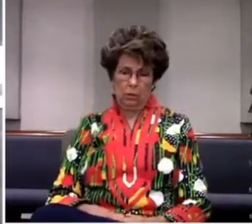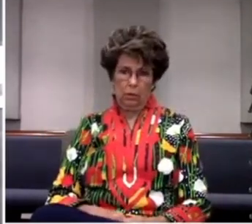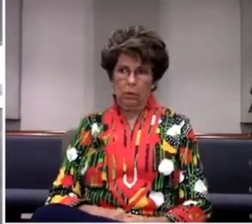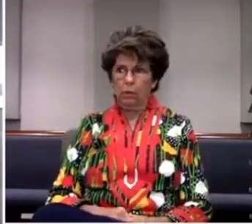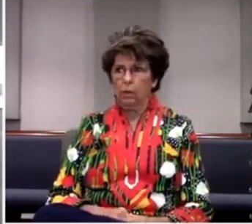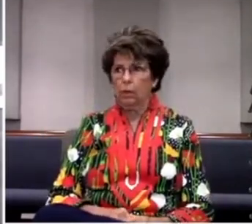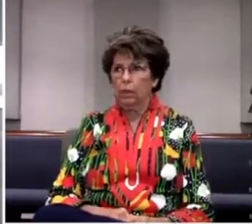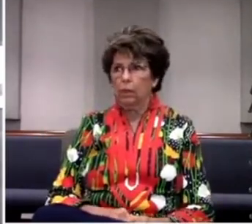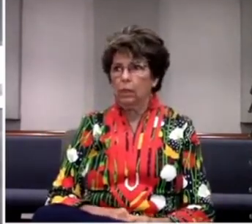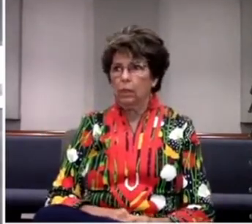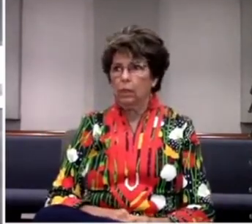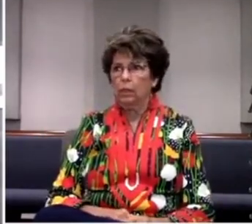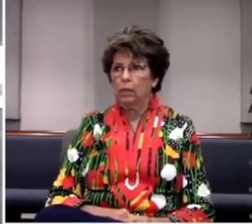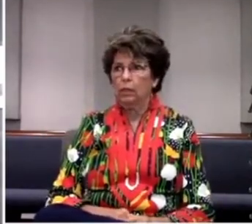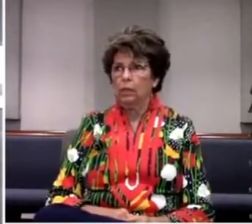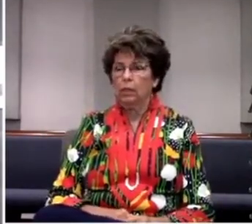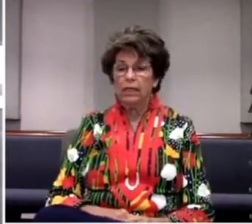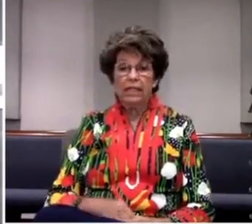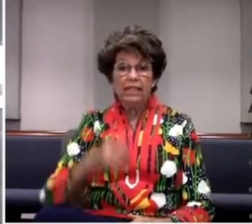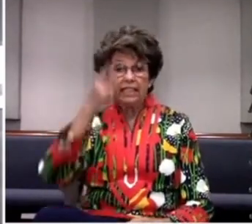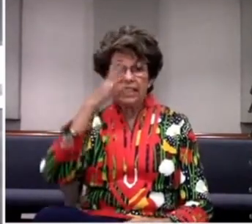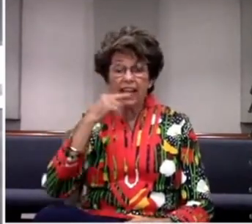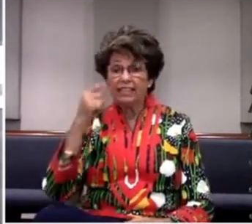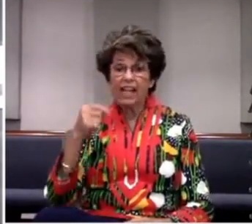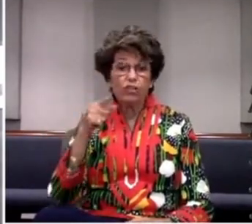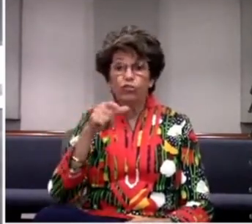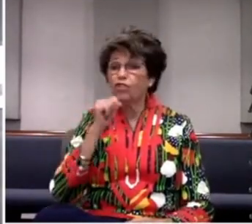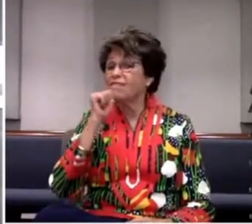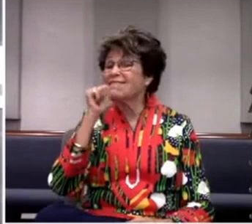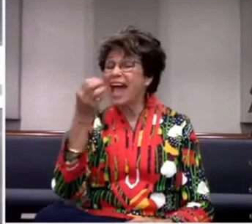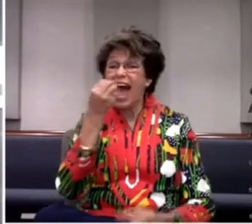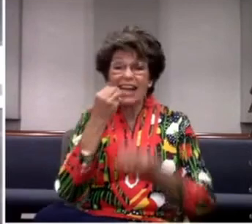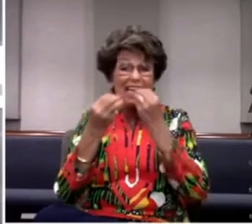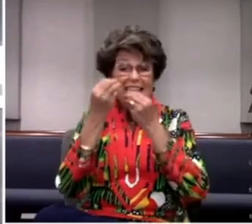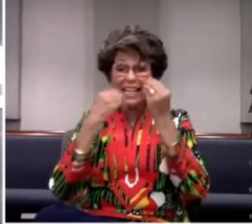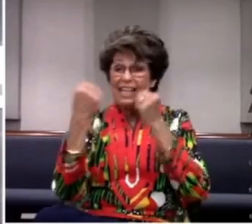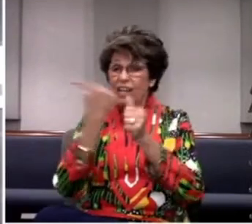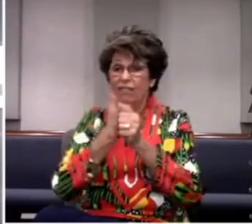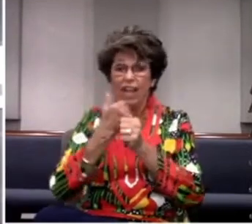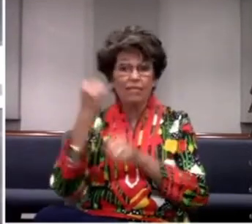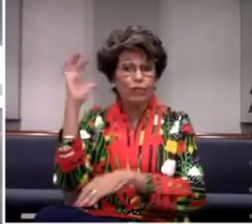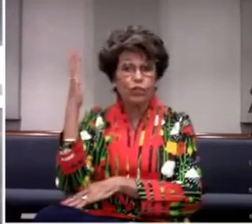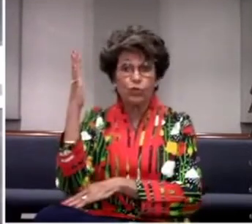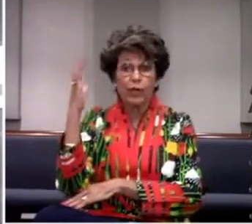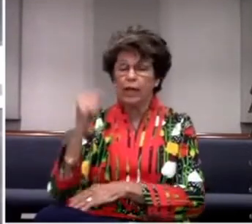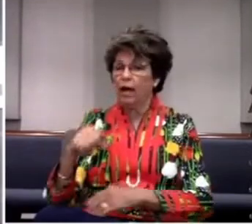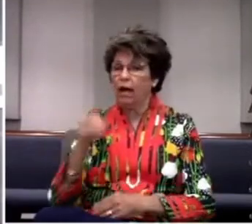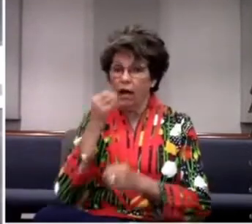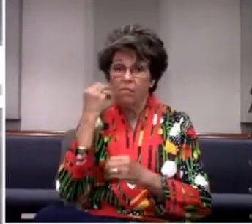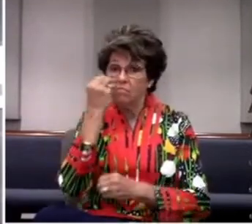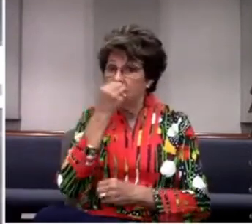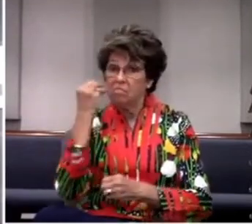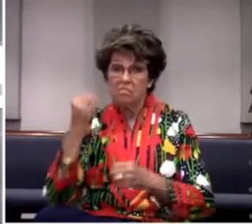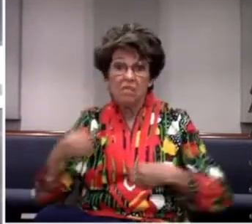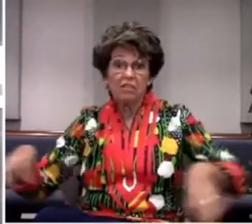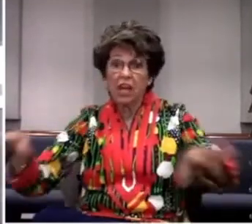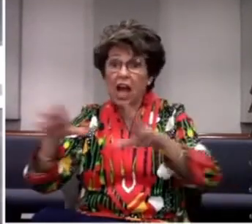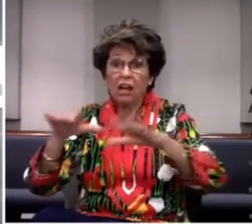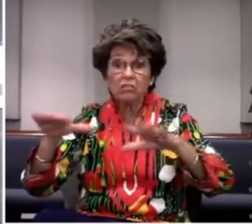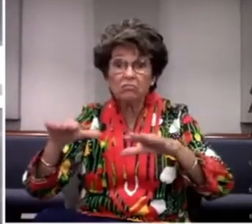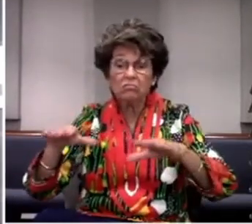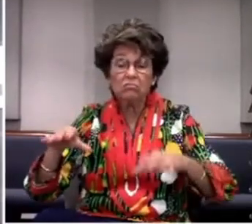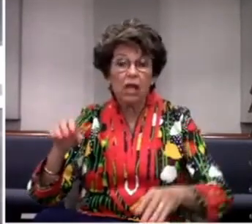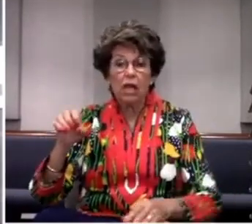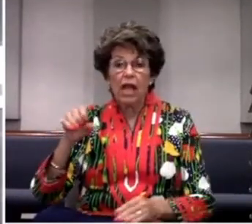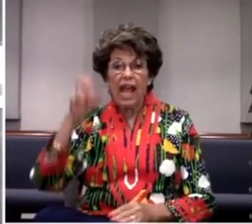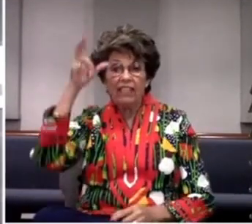1. He says, "Yea, hath God said, you shall not eat of every tree of the garden?" He knew that. She gives her response, verse number 4, "And the